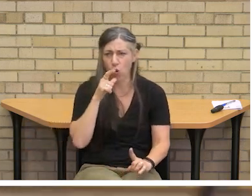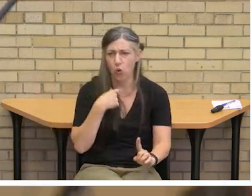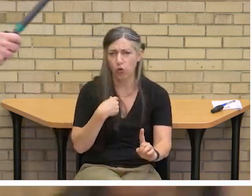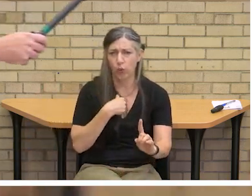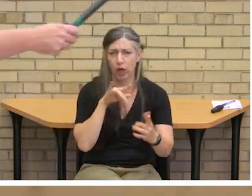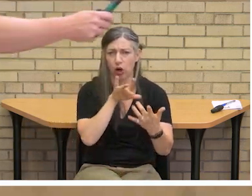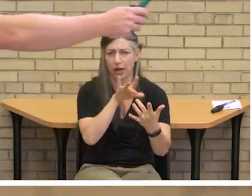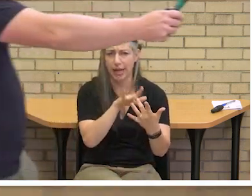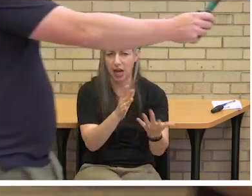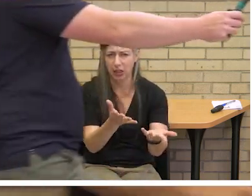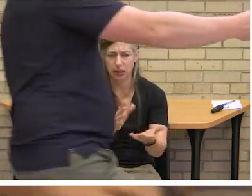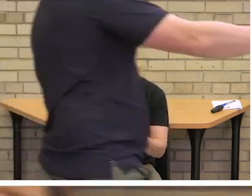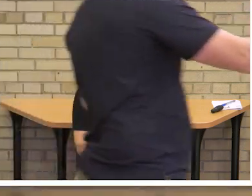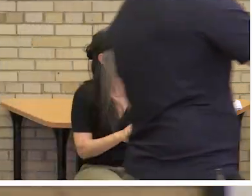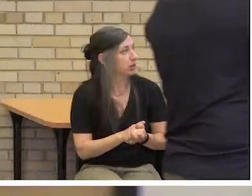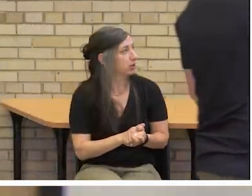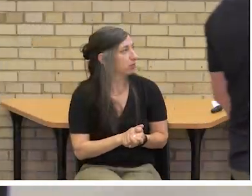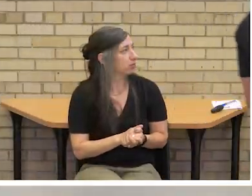Yeah, we should.